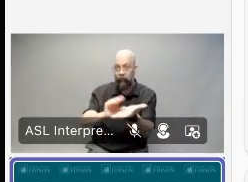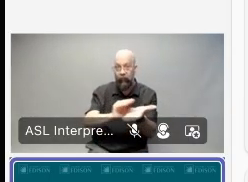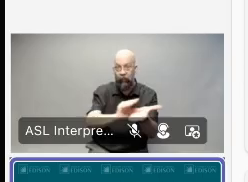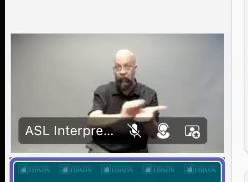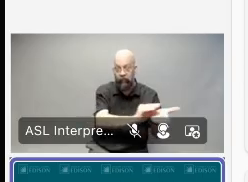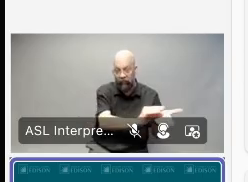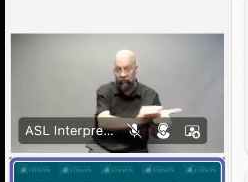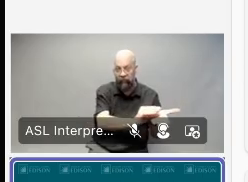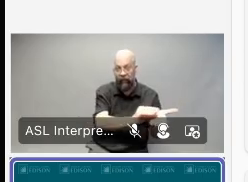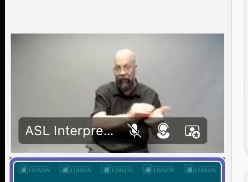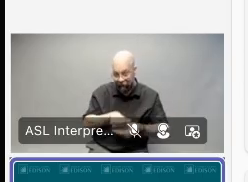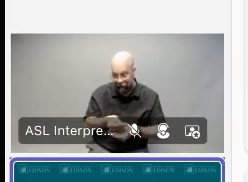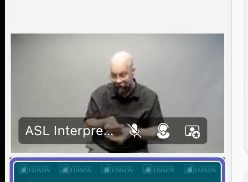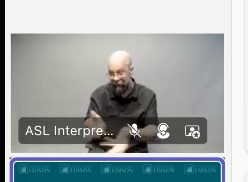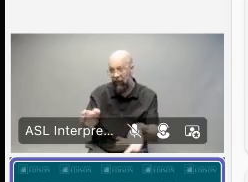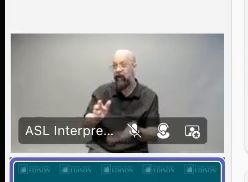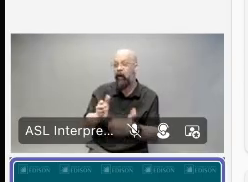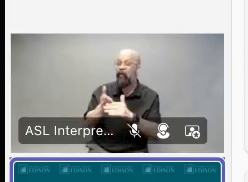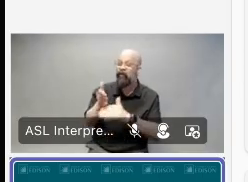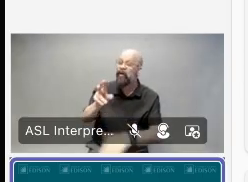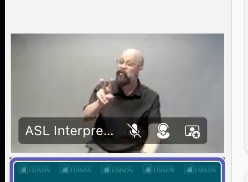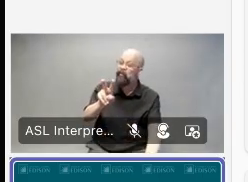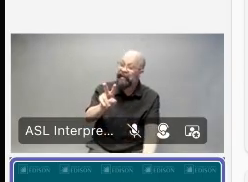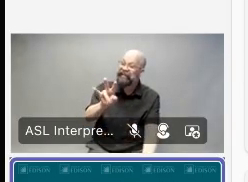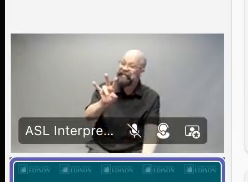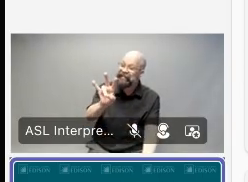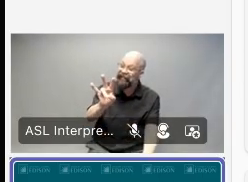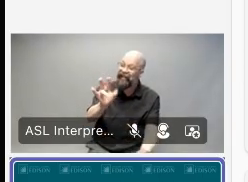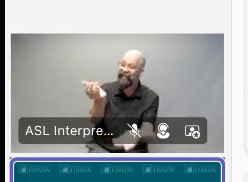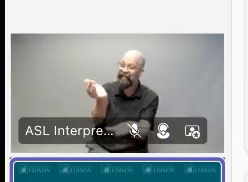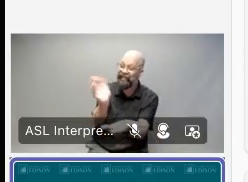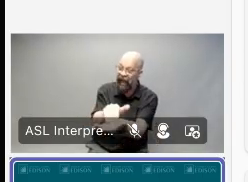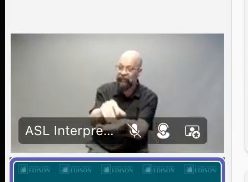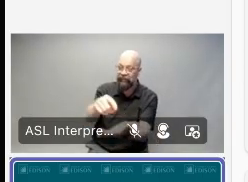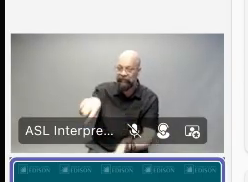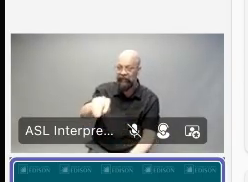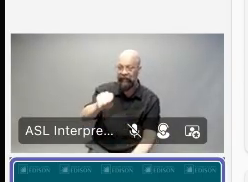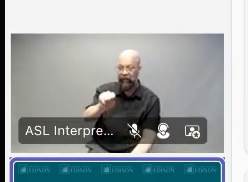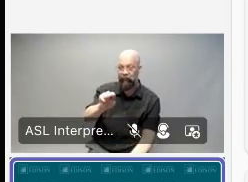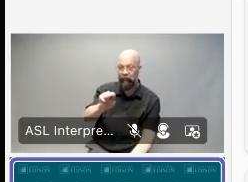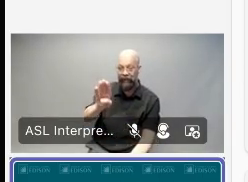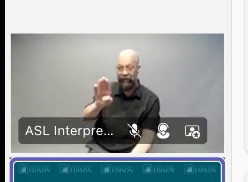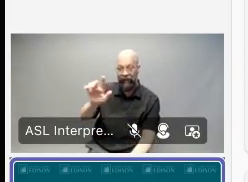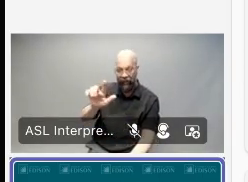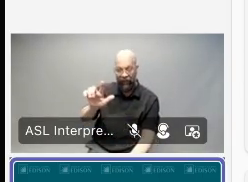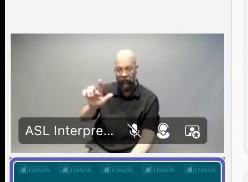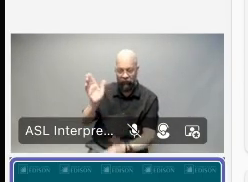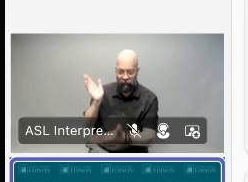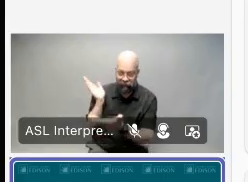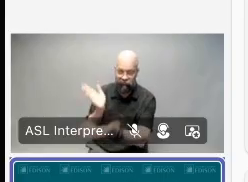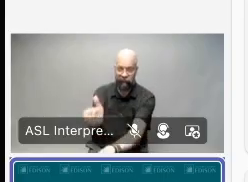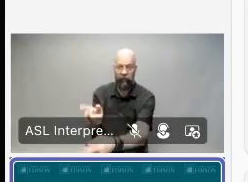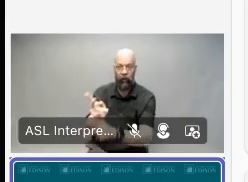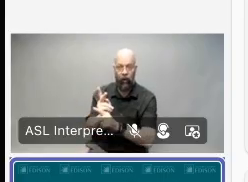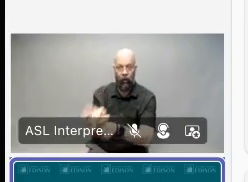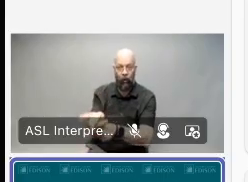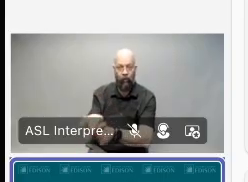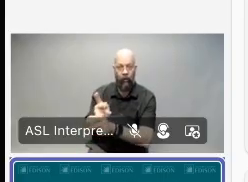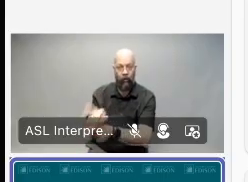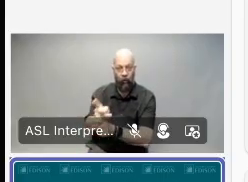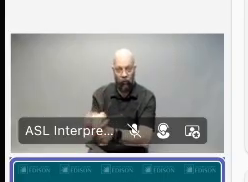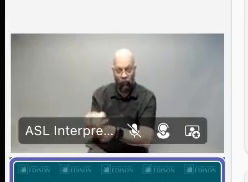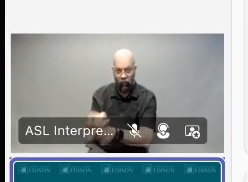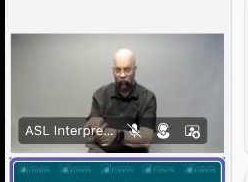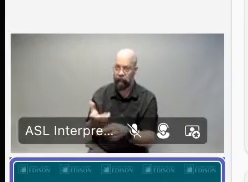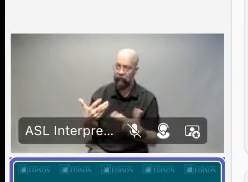over 27,000 backup batteries to medical baseline customers who may have been impacted by PSPS. And there's a lot